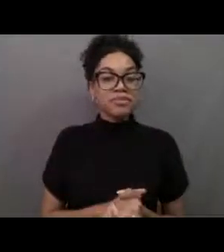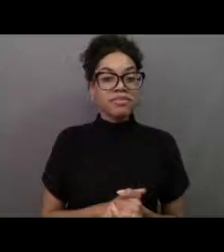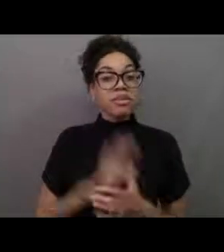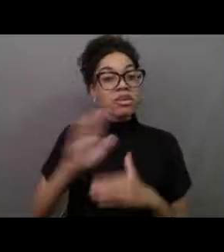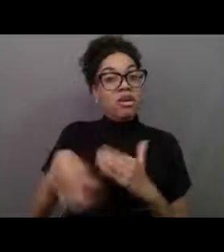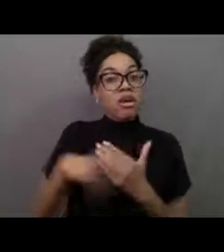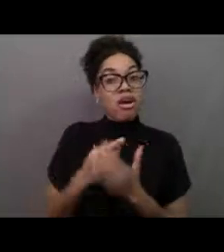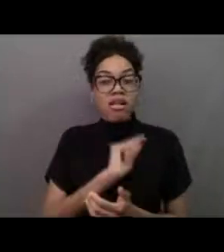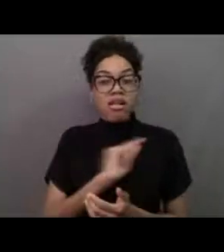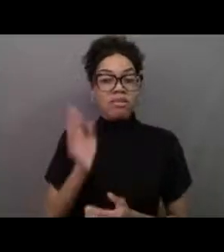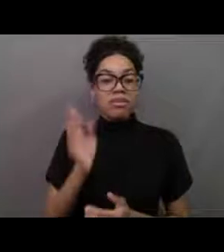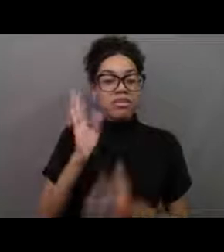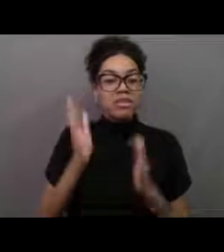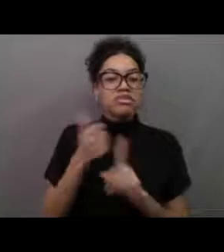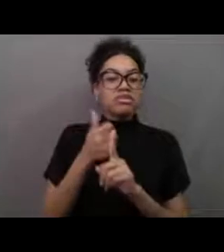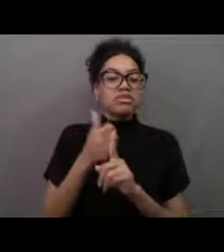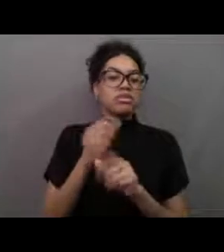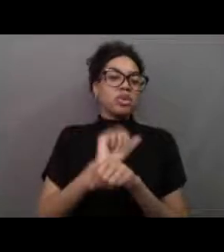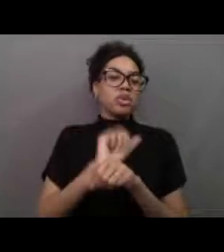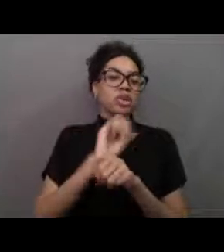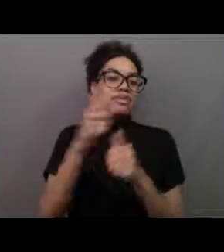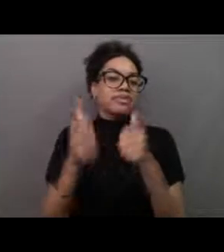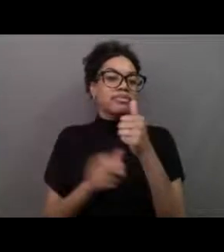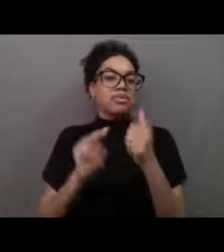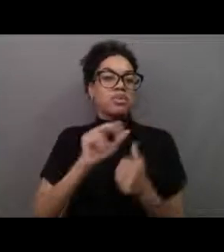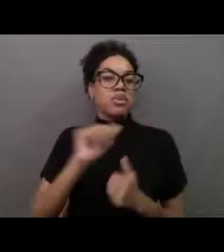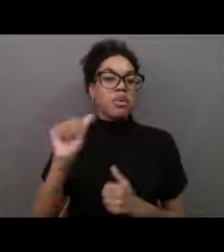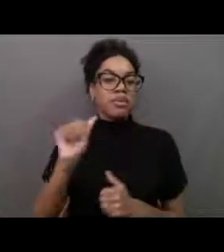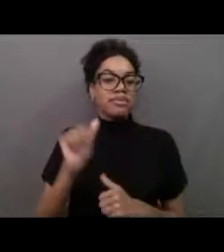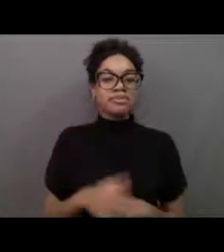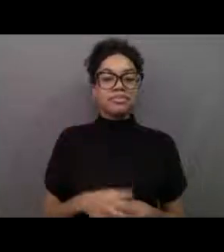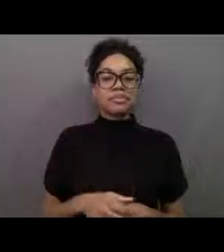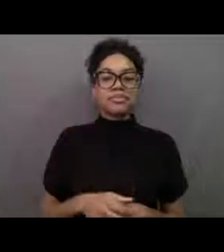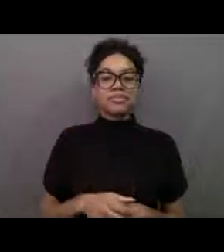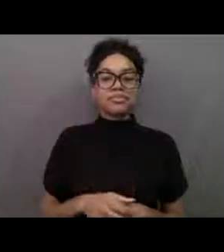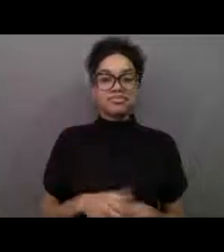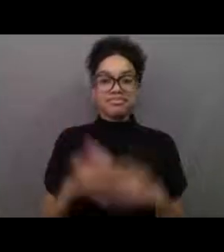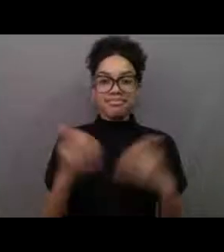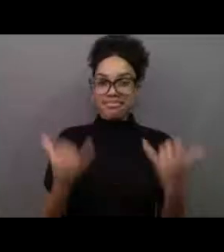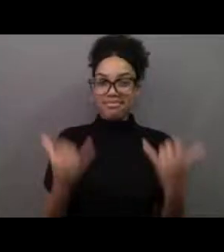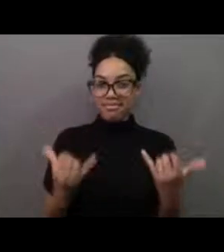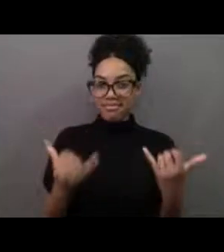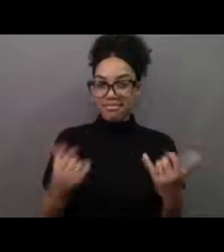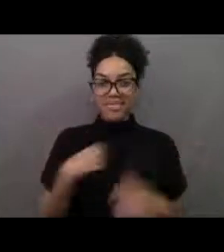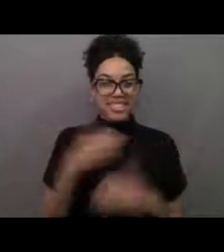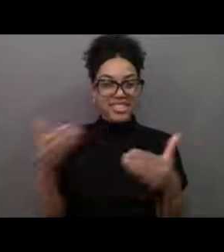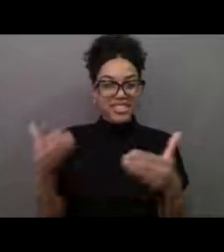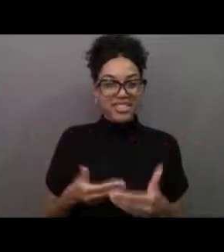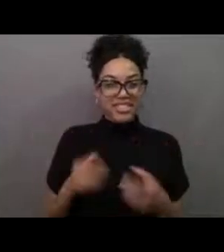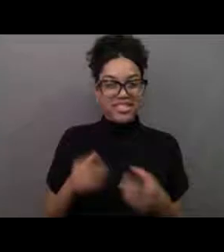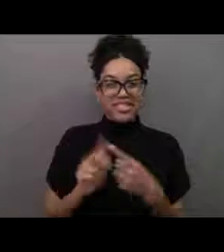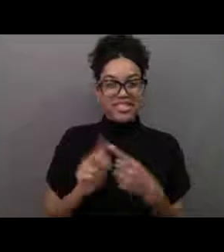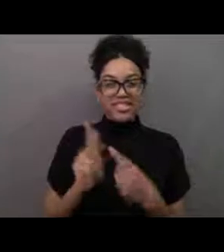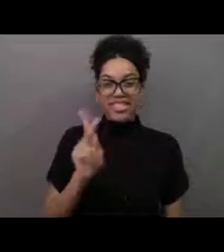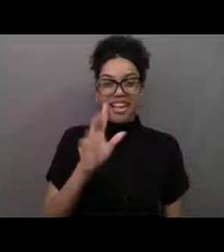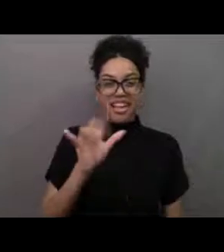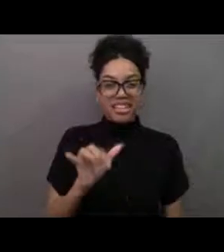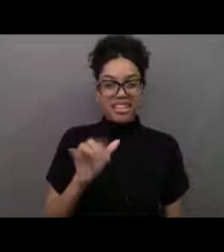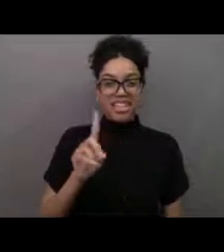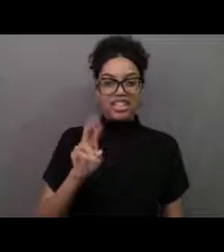the National Oceanic and Atmospheric Administration. Now today, we'll be introducing you to Kelly Drinnen with